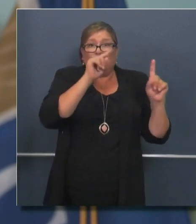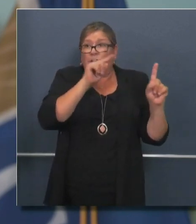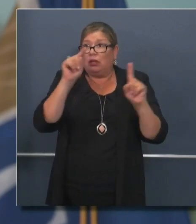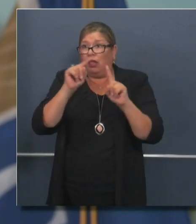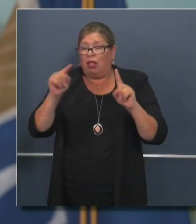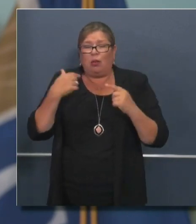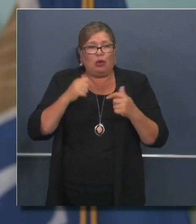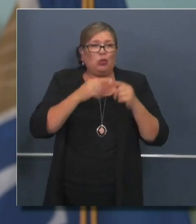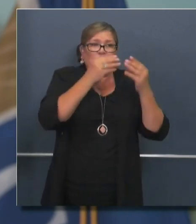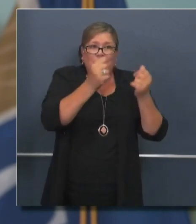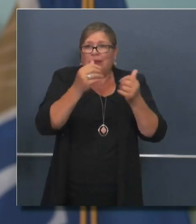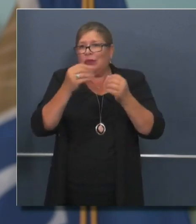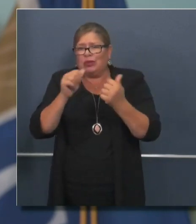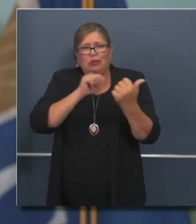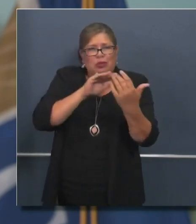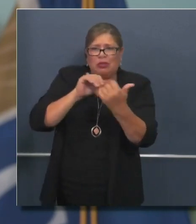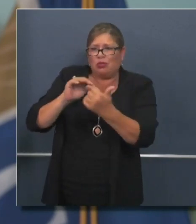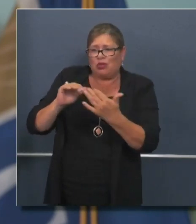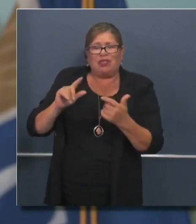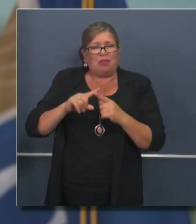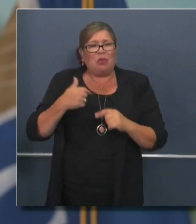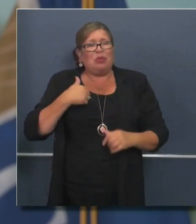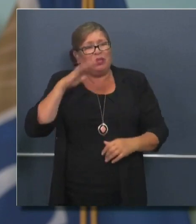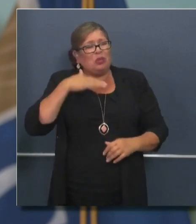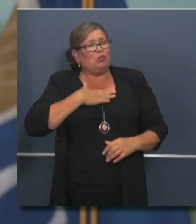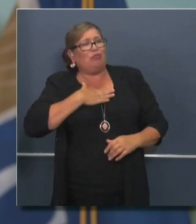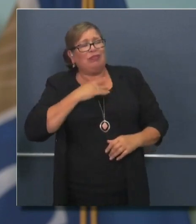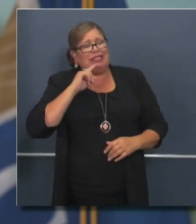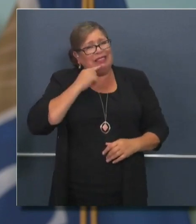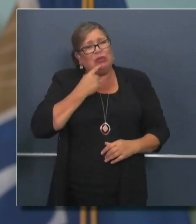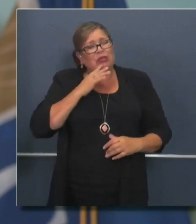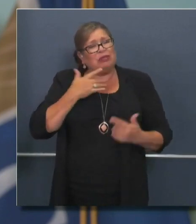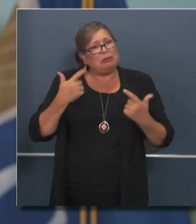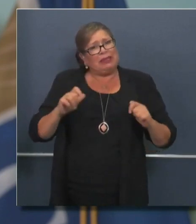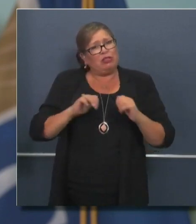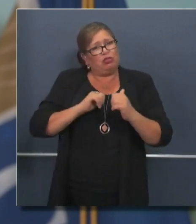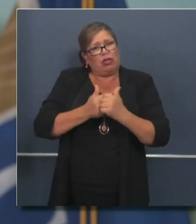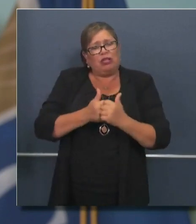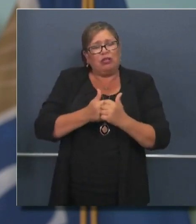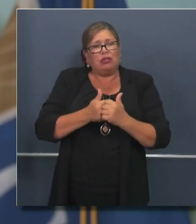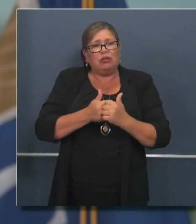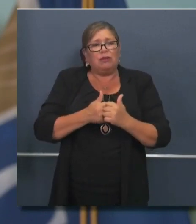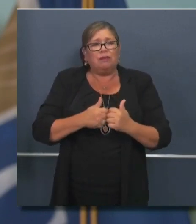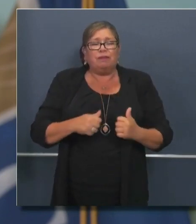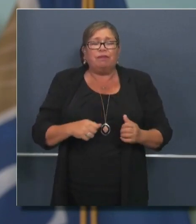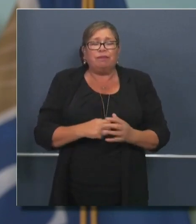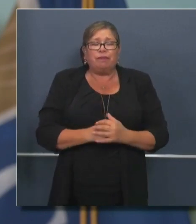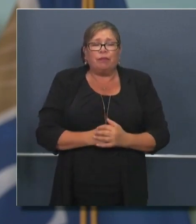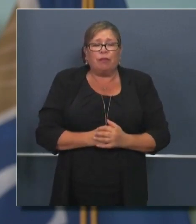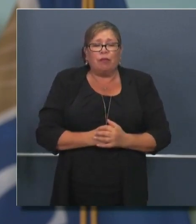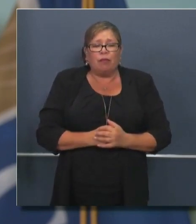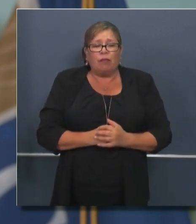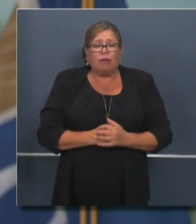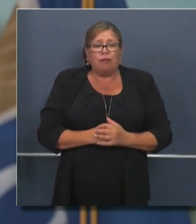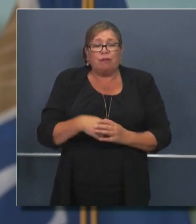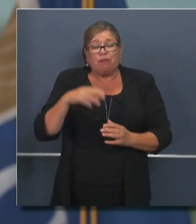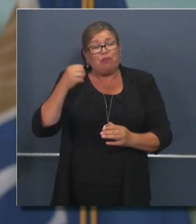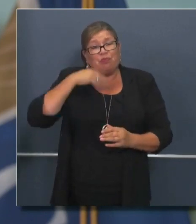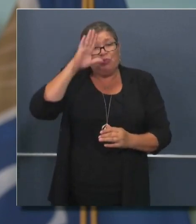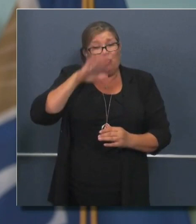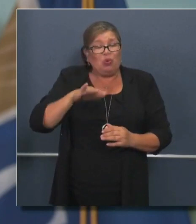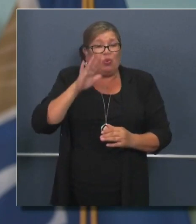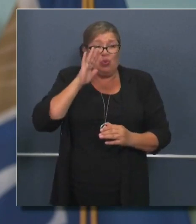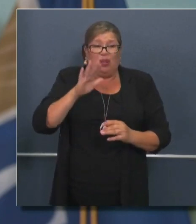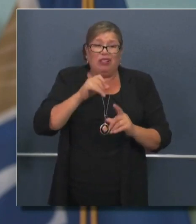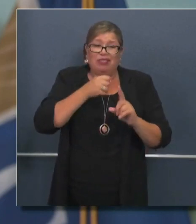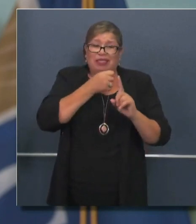open, sober to the realities, sober to the challenges, as well as the impact